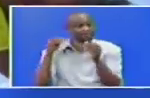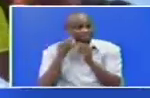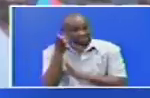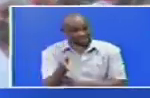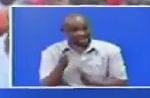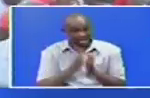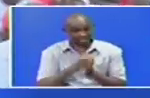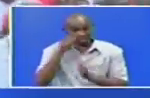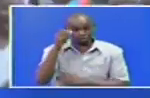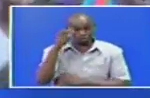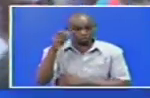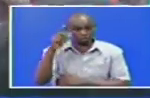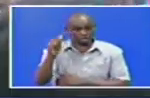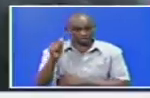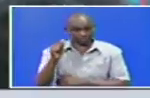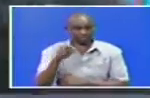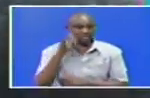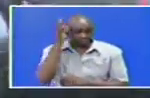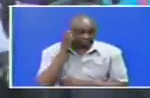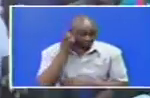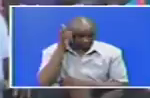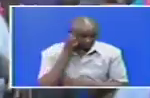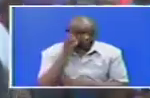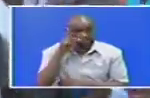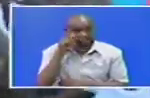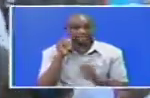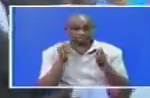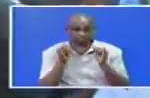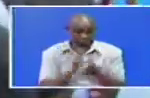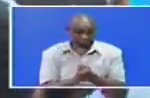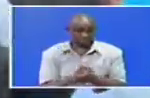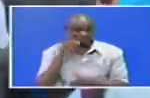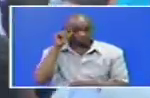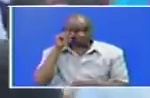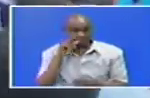Tononoka Grounds. Francis Mtalaki, KTN News, Mombasa.